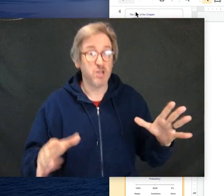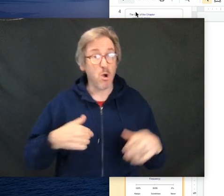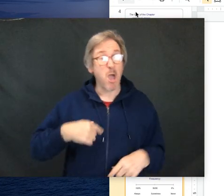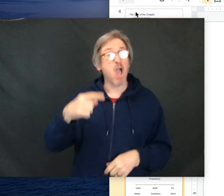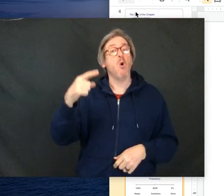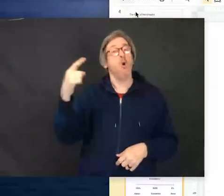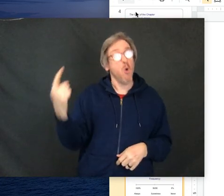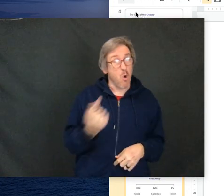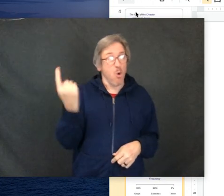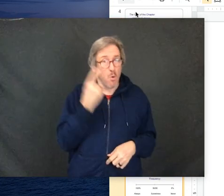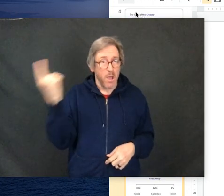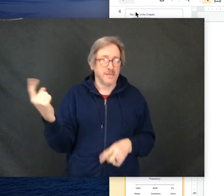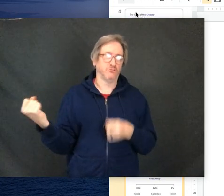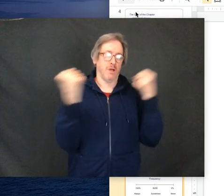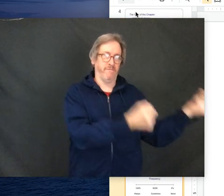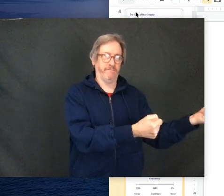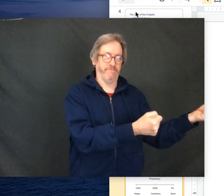So